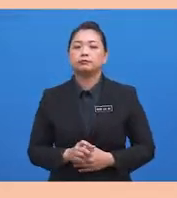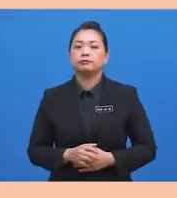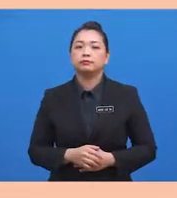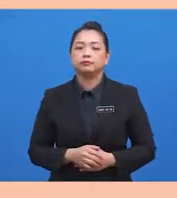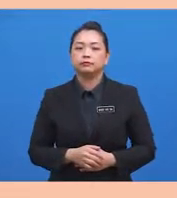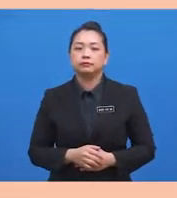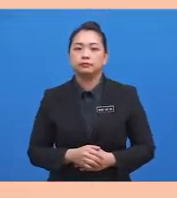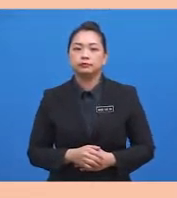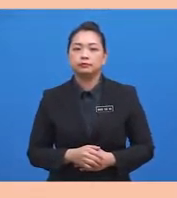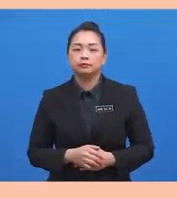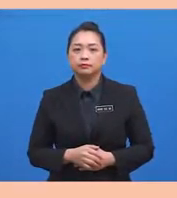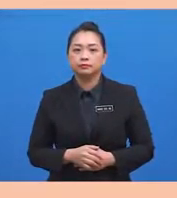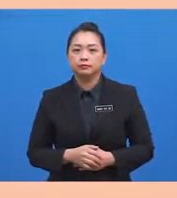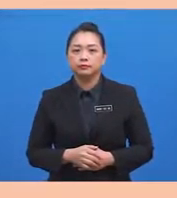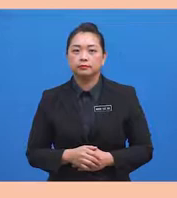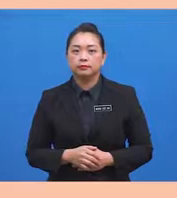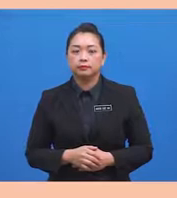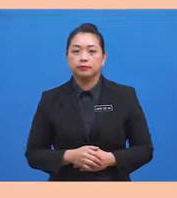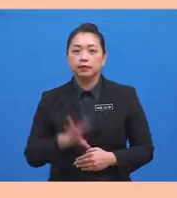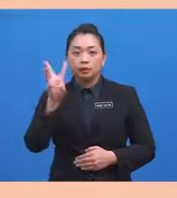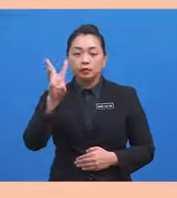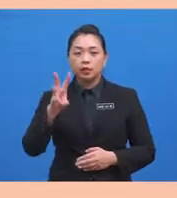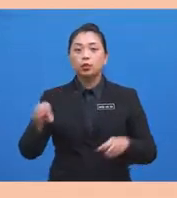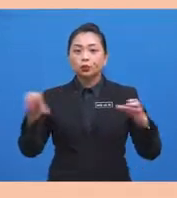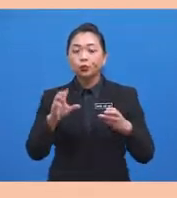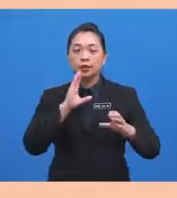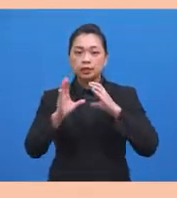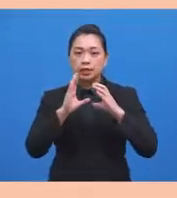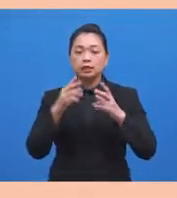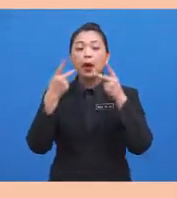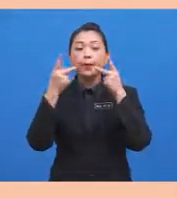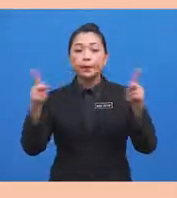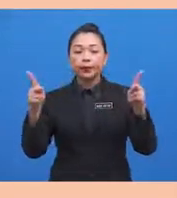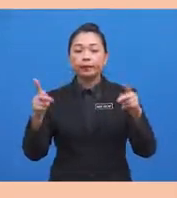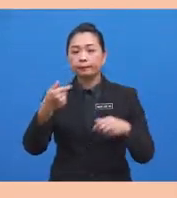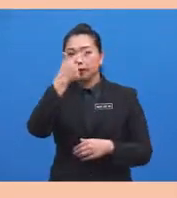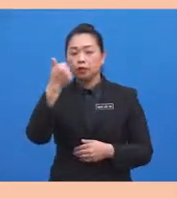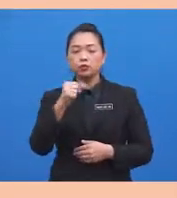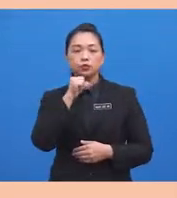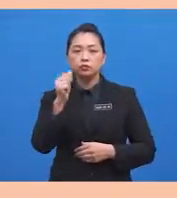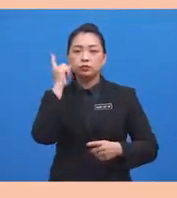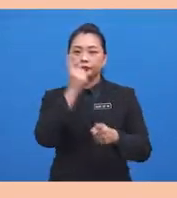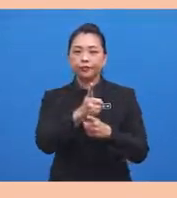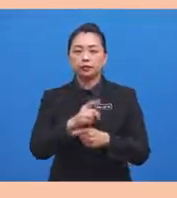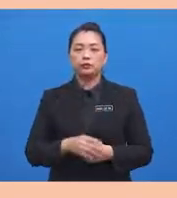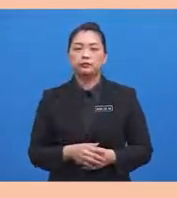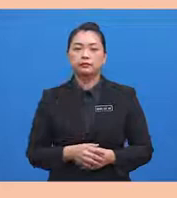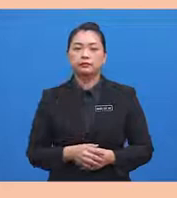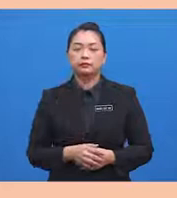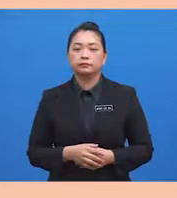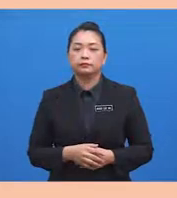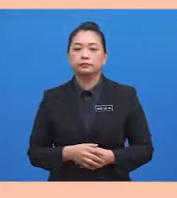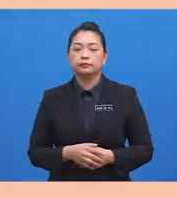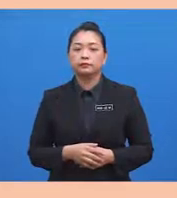R-I-V-A-L. Number 6. Do or say something publicly because you disagree. The helpful